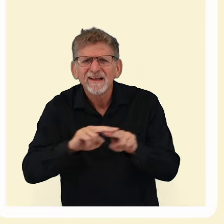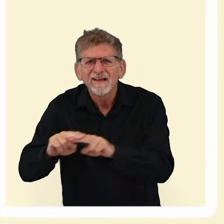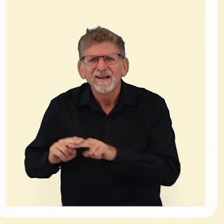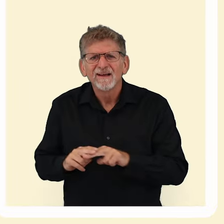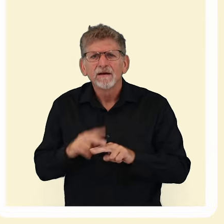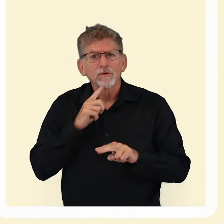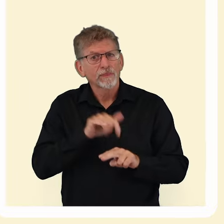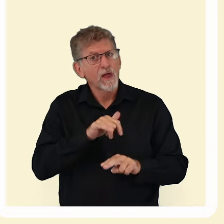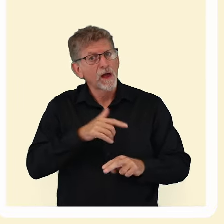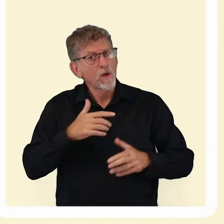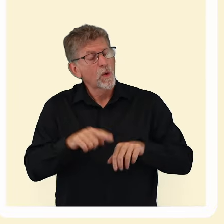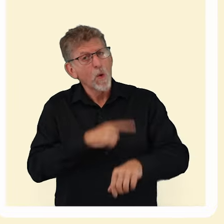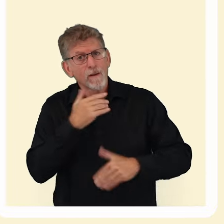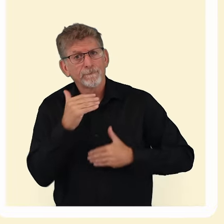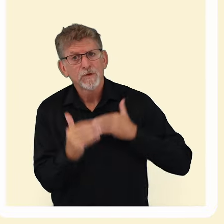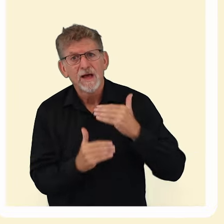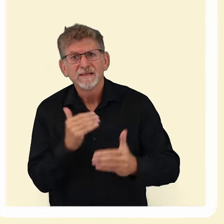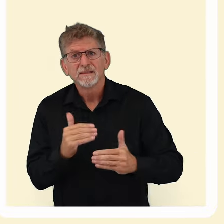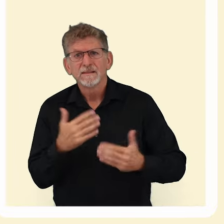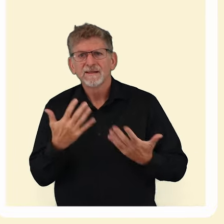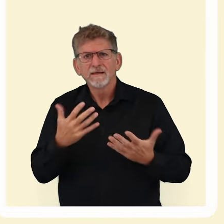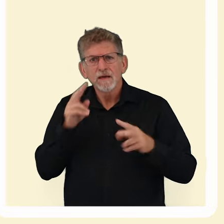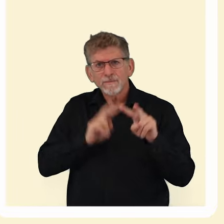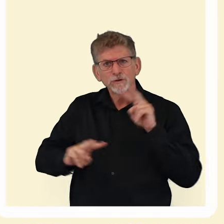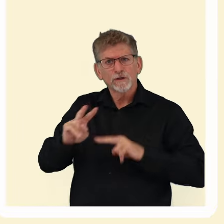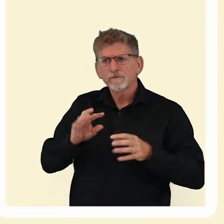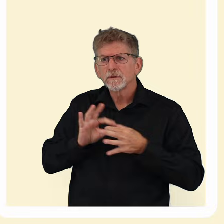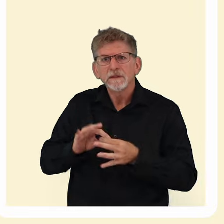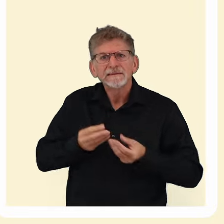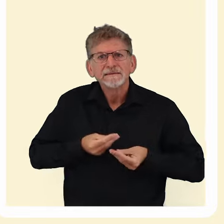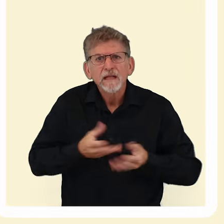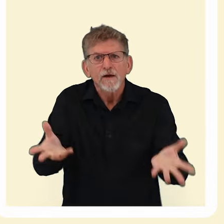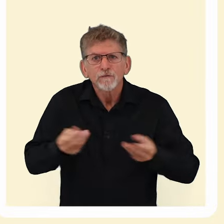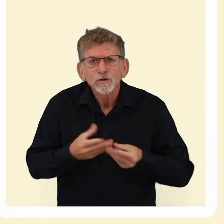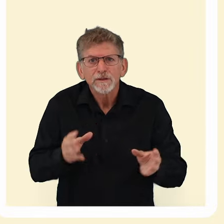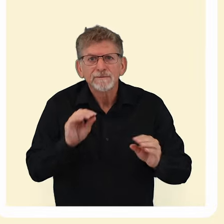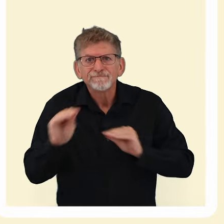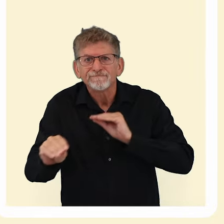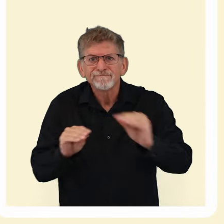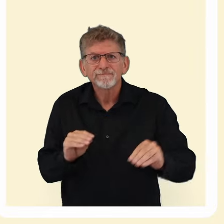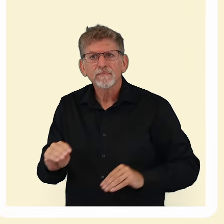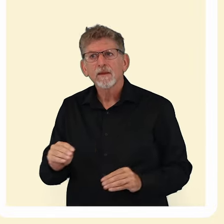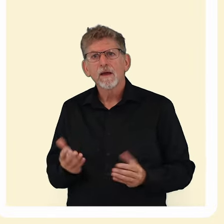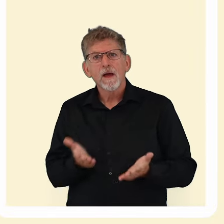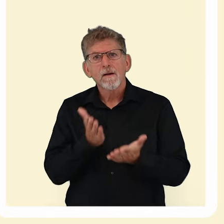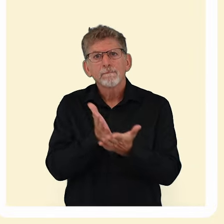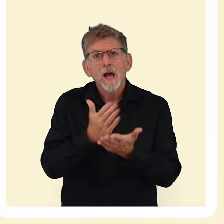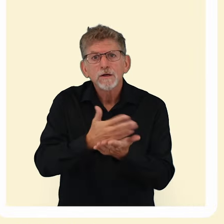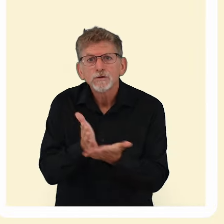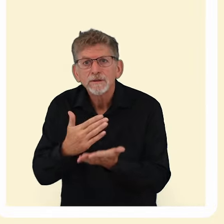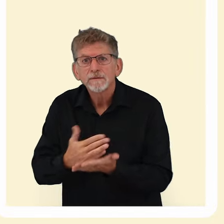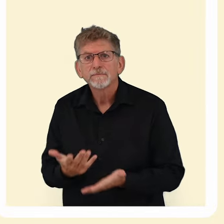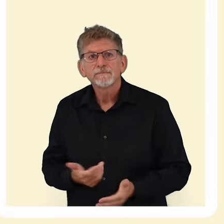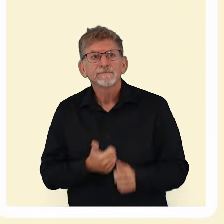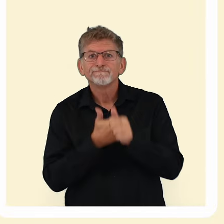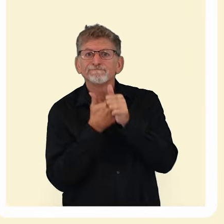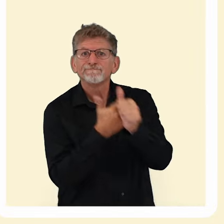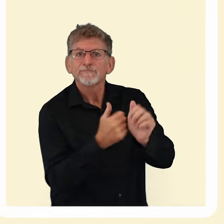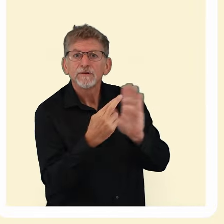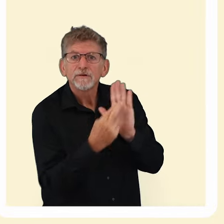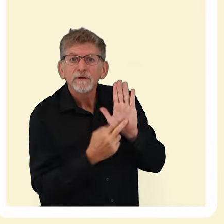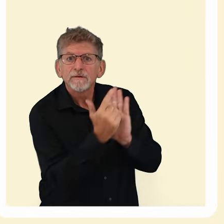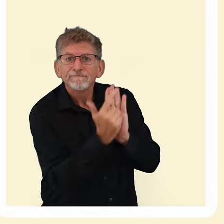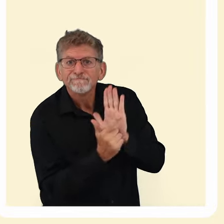new fleet, which is a long process, very kind of observed in terms of delivery, budget,